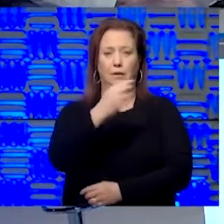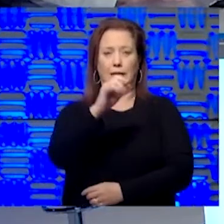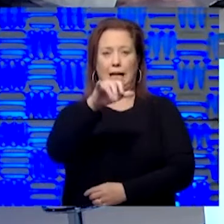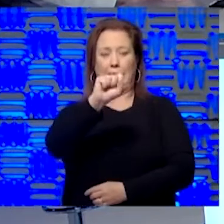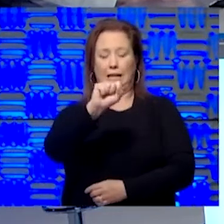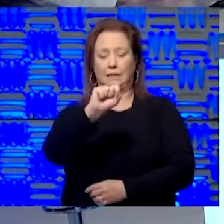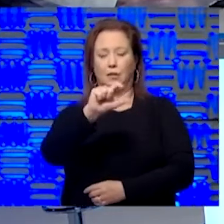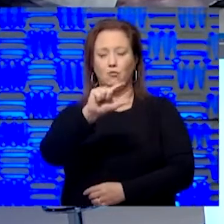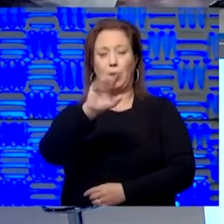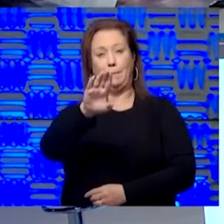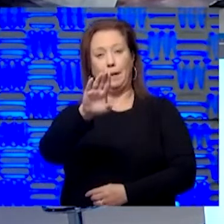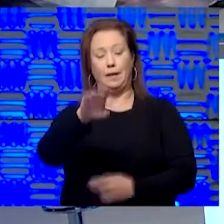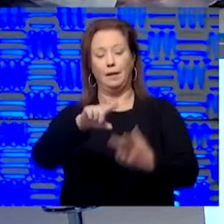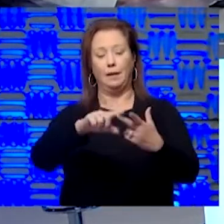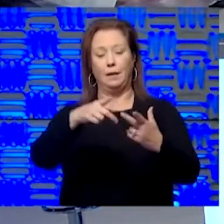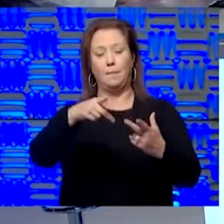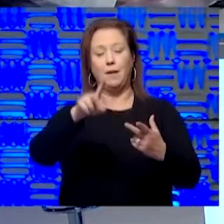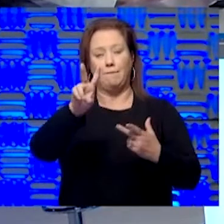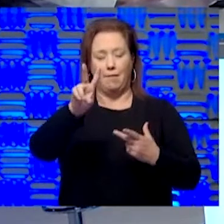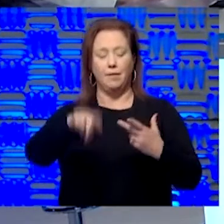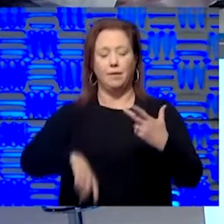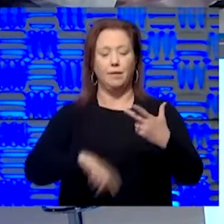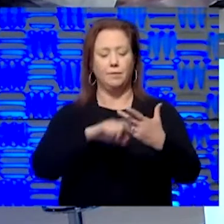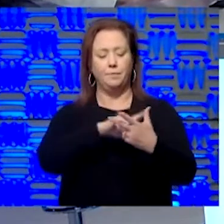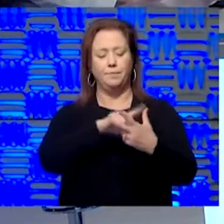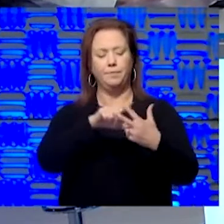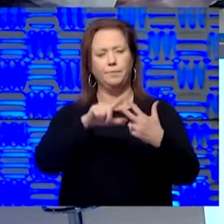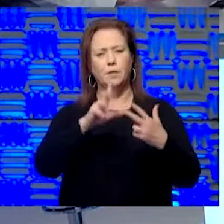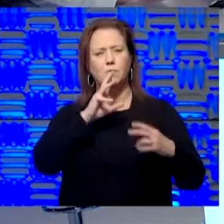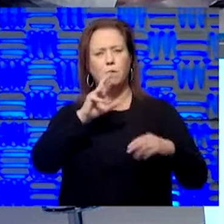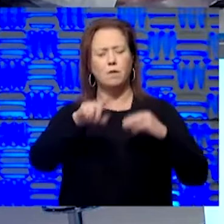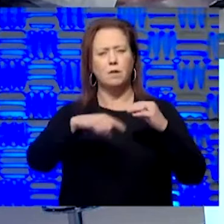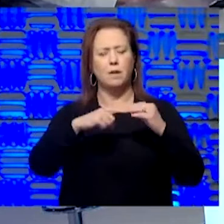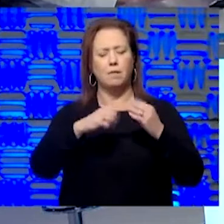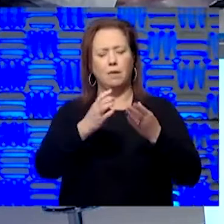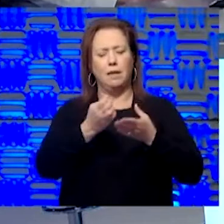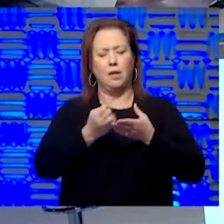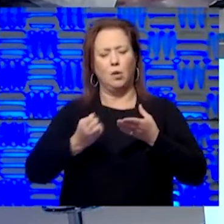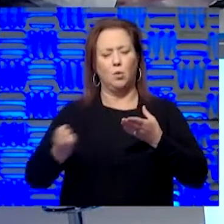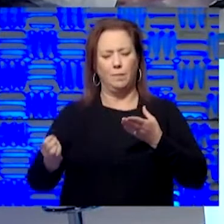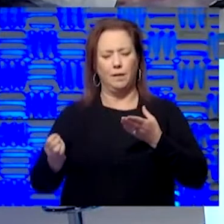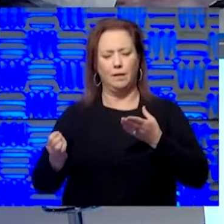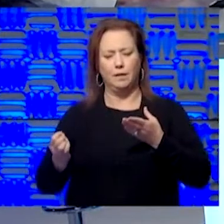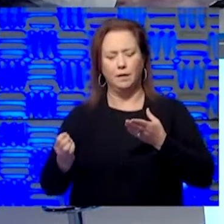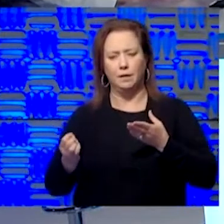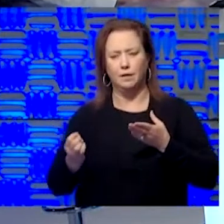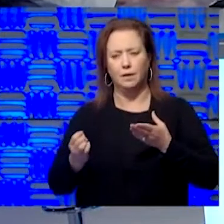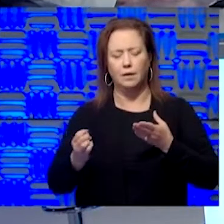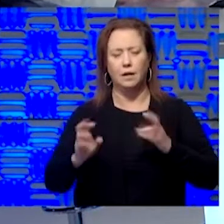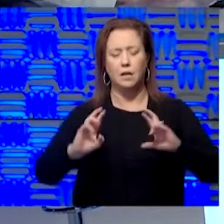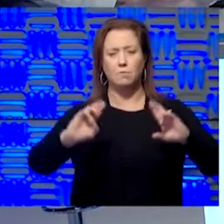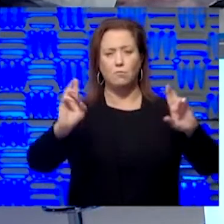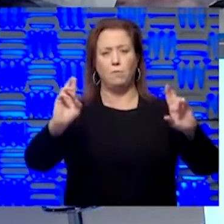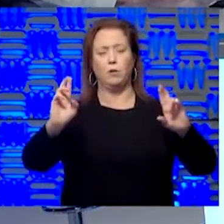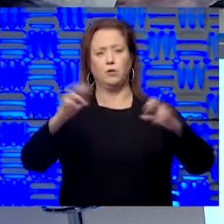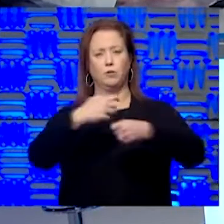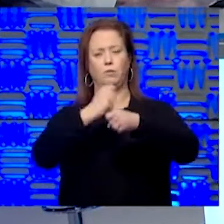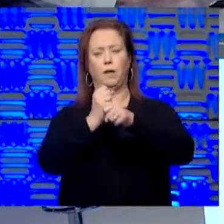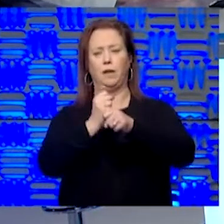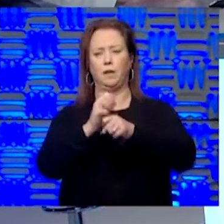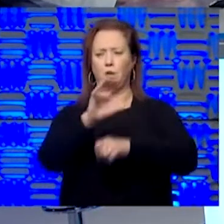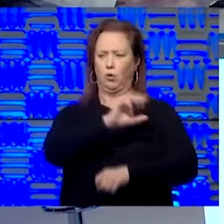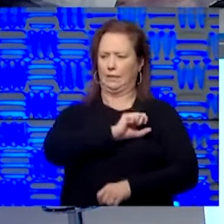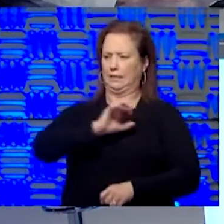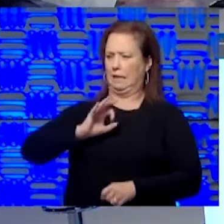Great Bend, and at Pawnee Valley. You talked about the equipment and preparations that you've made. What about